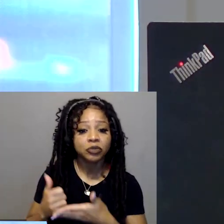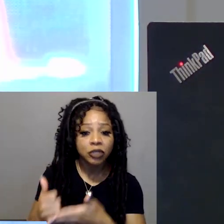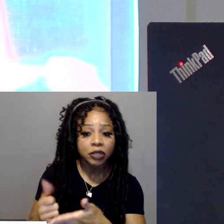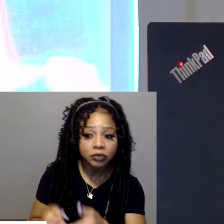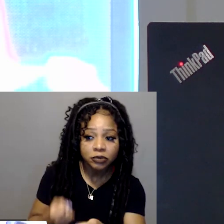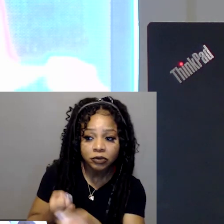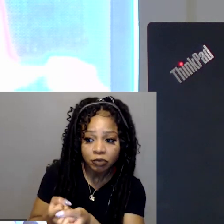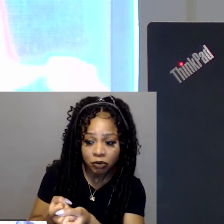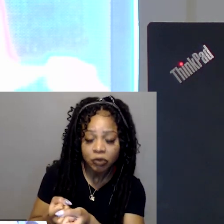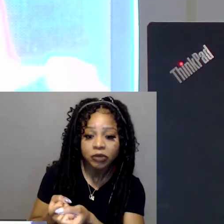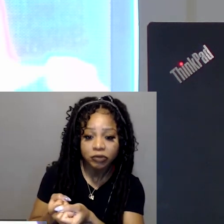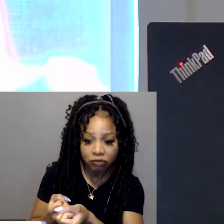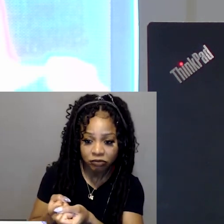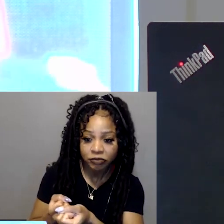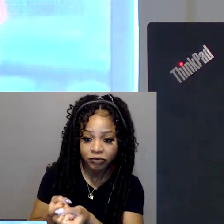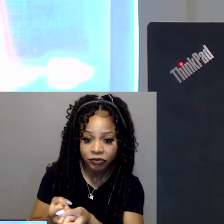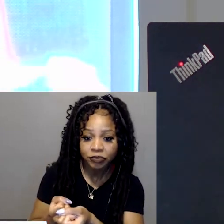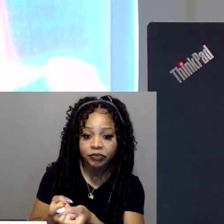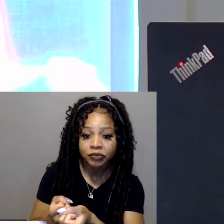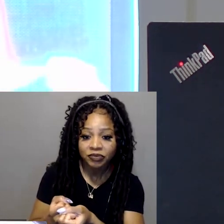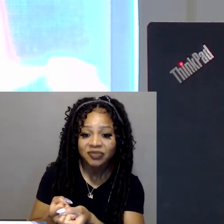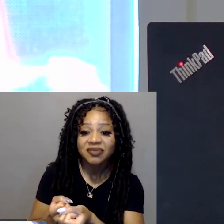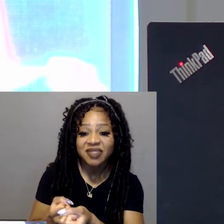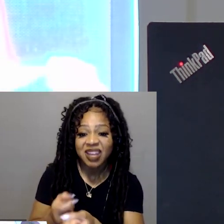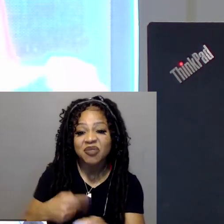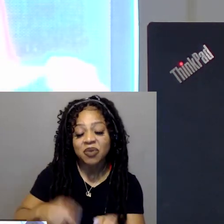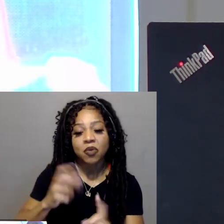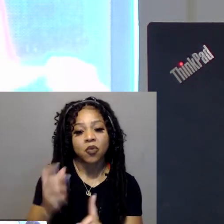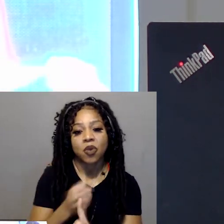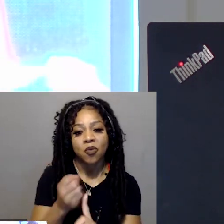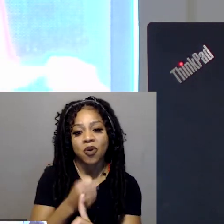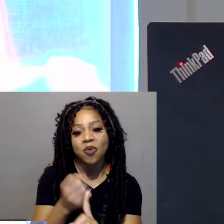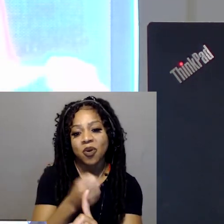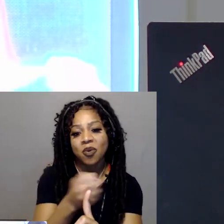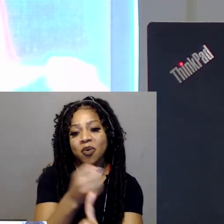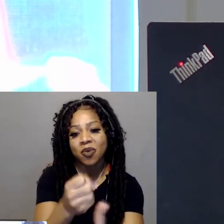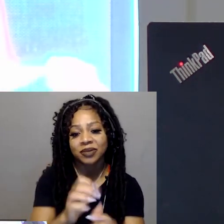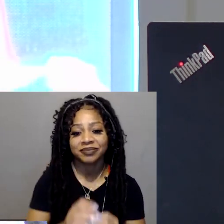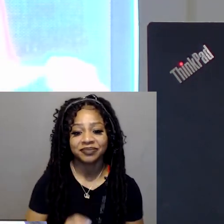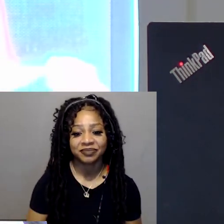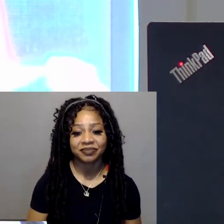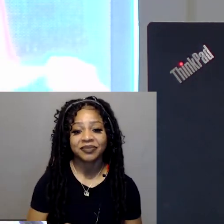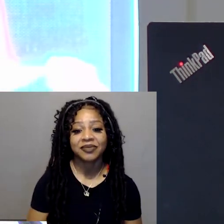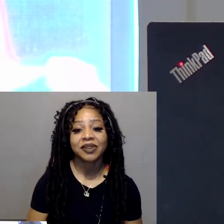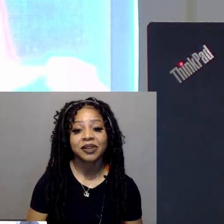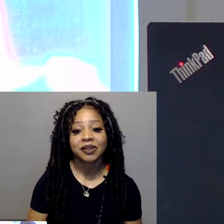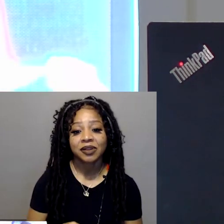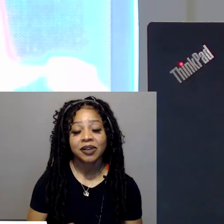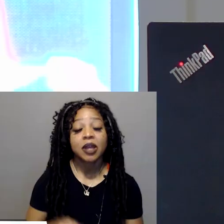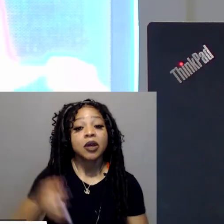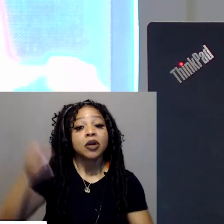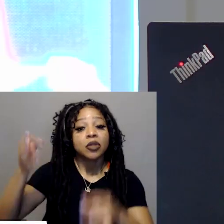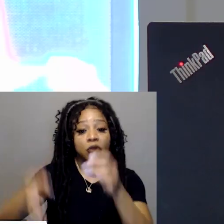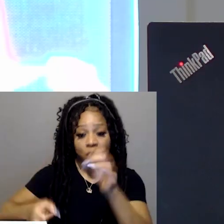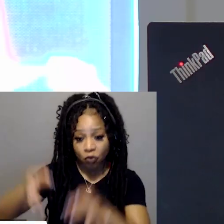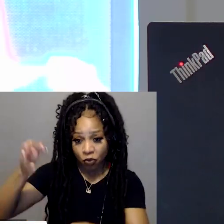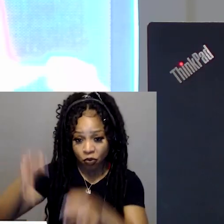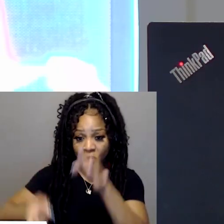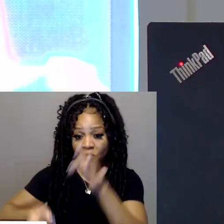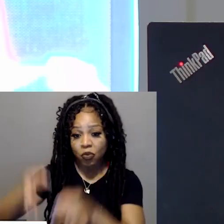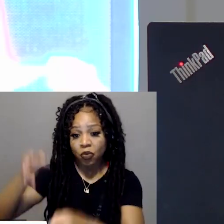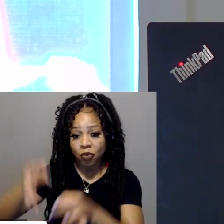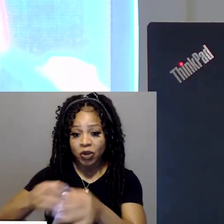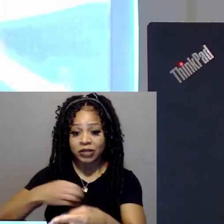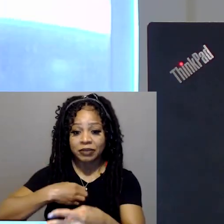this age, and we have won in all of those circumstances. This age has been upheld by our courts up to the Court of